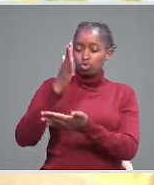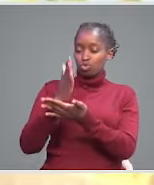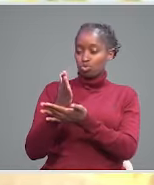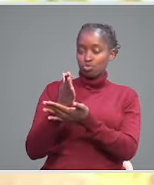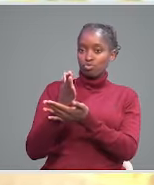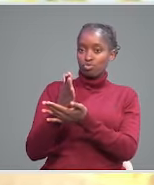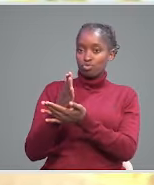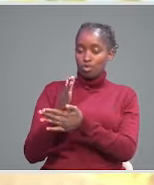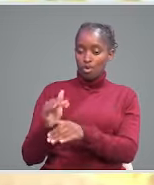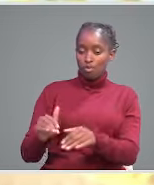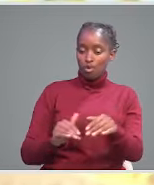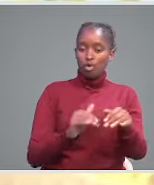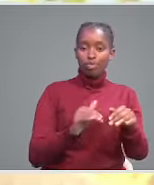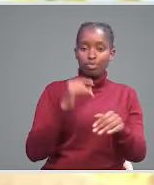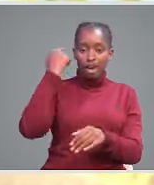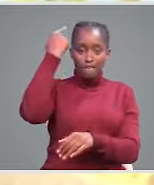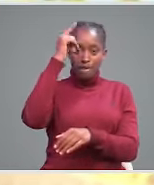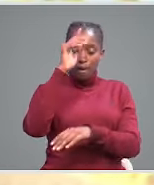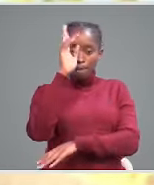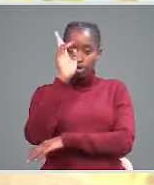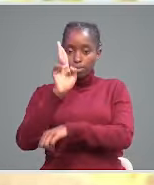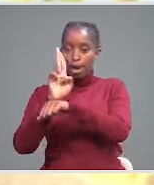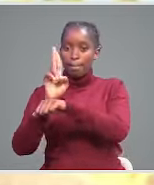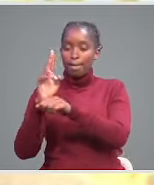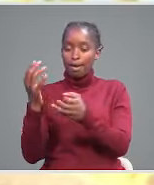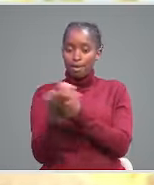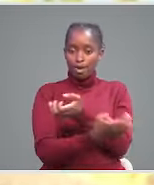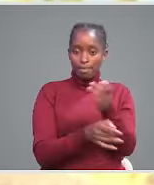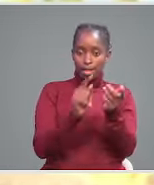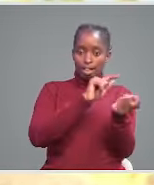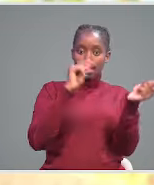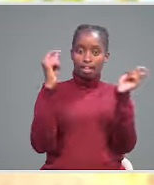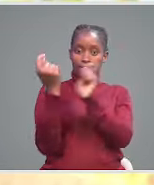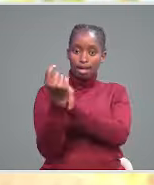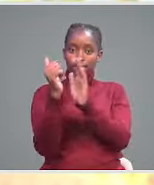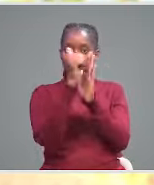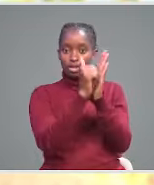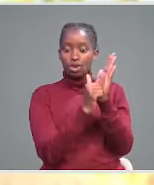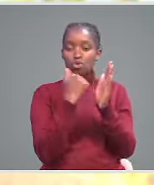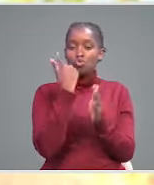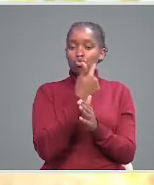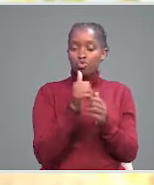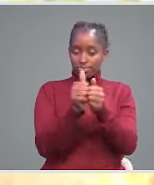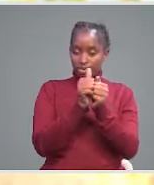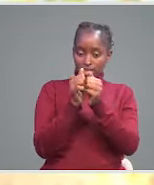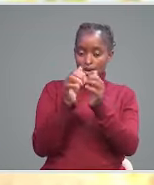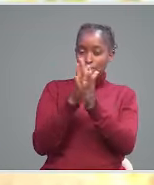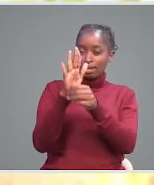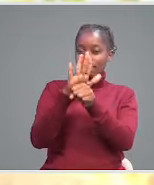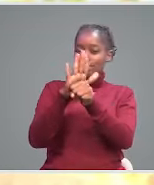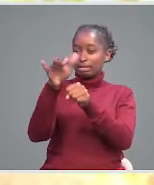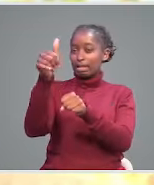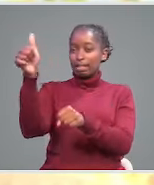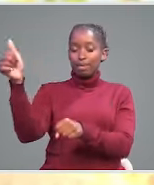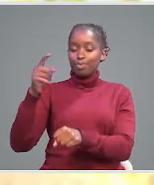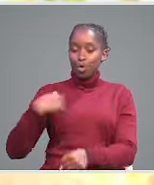of our bottom-up economic transformation agenda, whom together with many others,